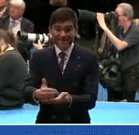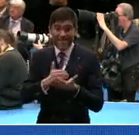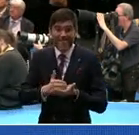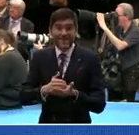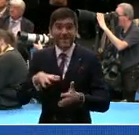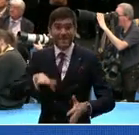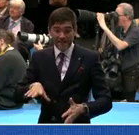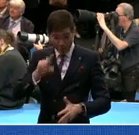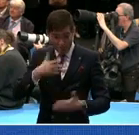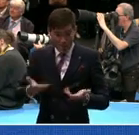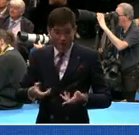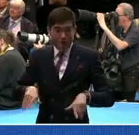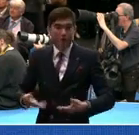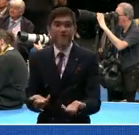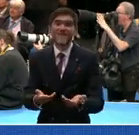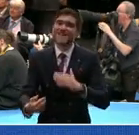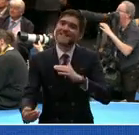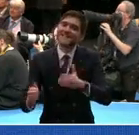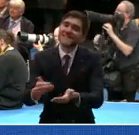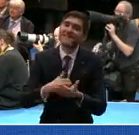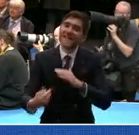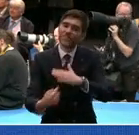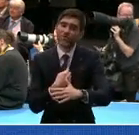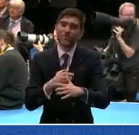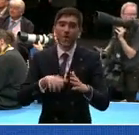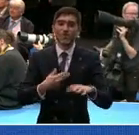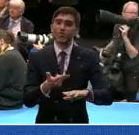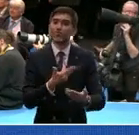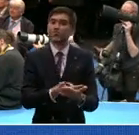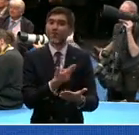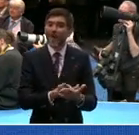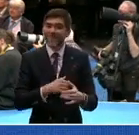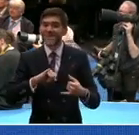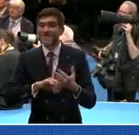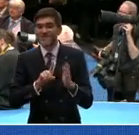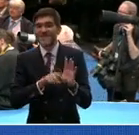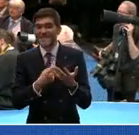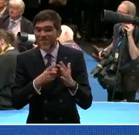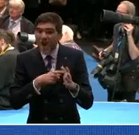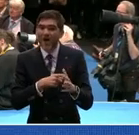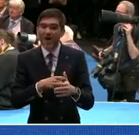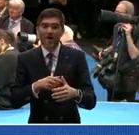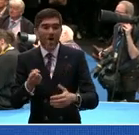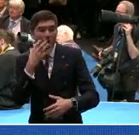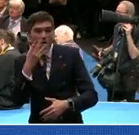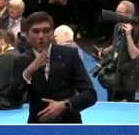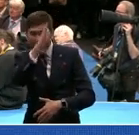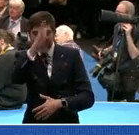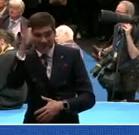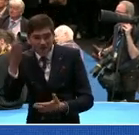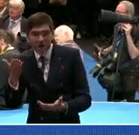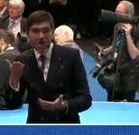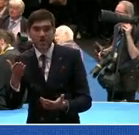resettlement routes. From Uganda to Syria, Hong Kong to Afghanistan, under Conservative